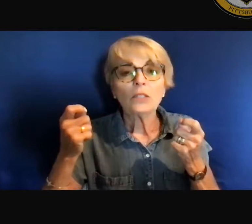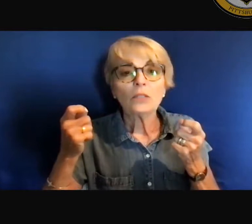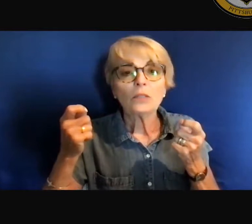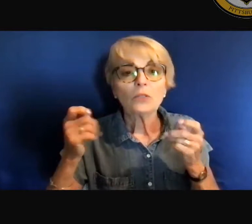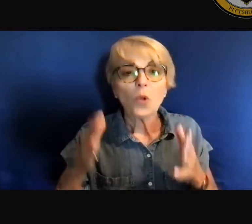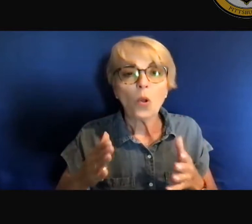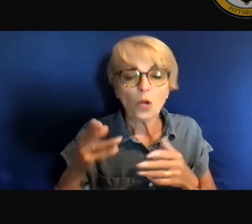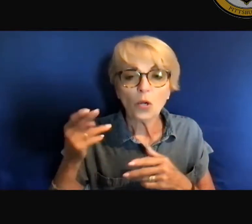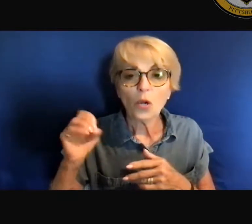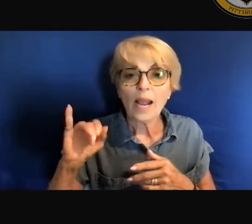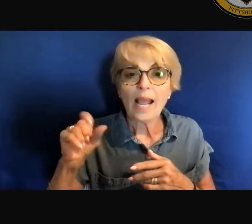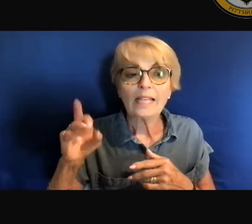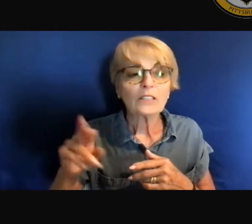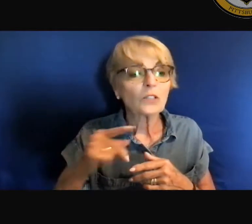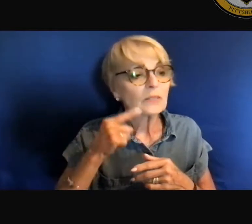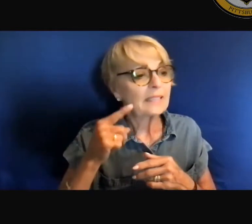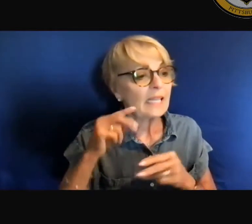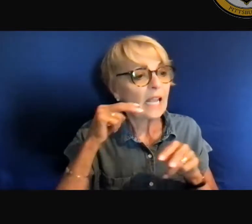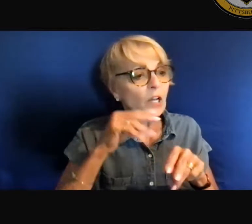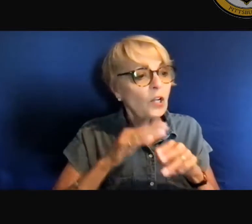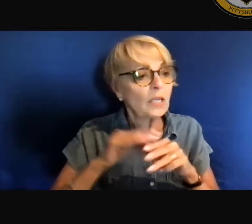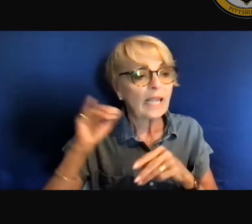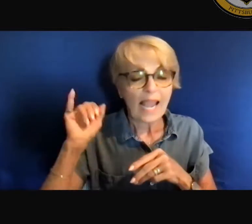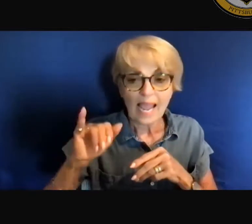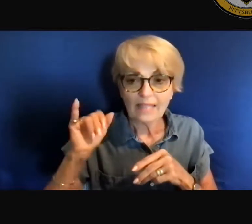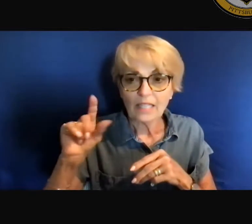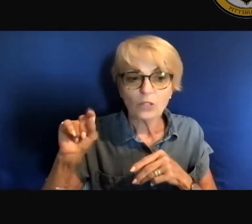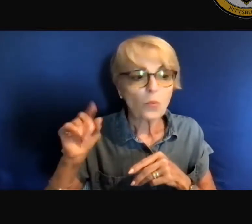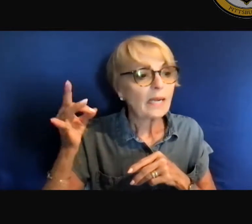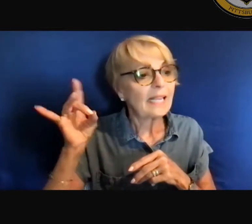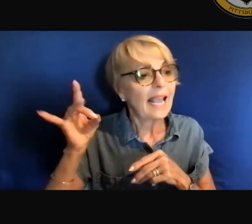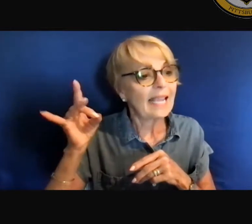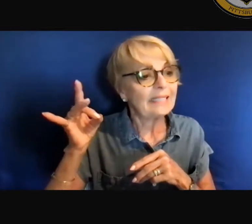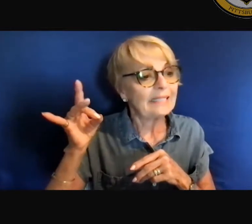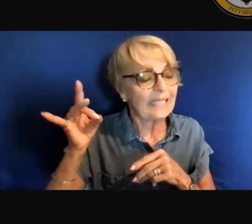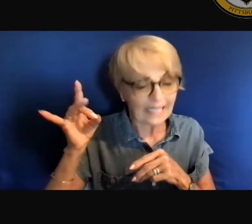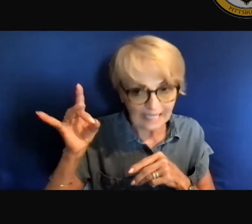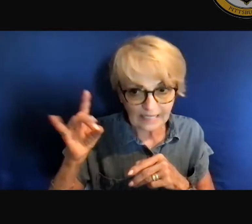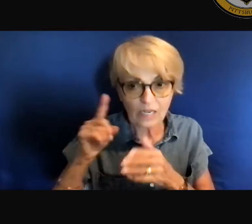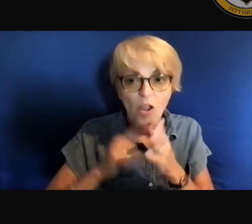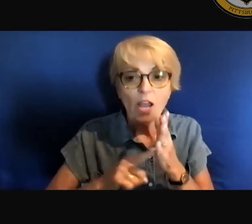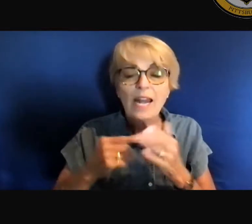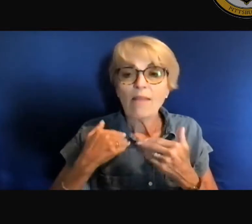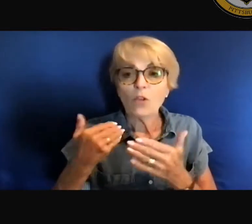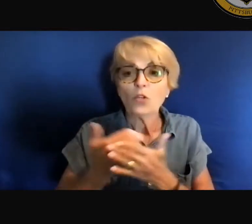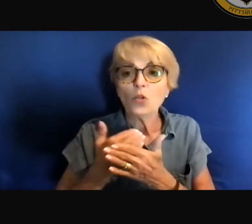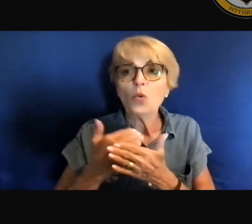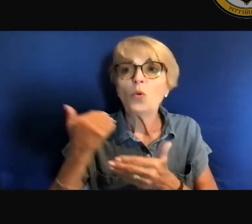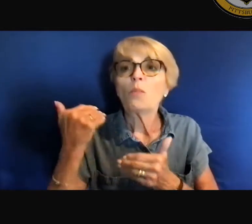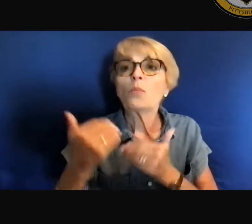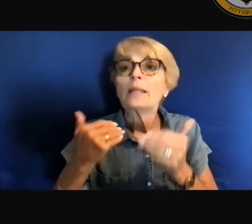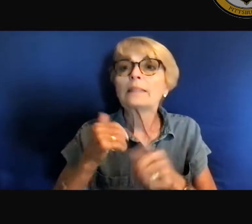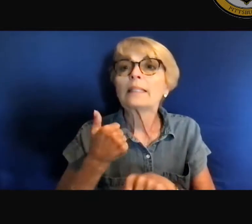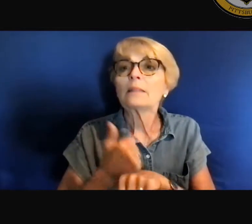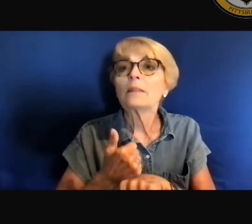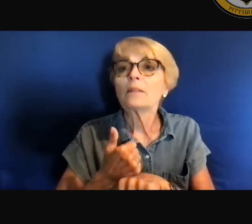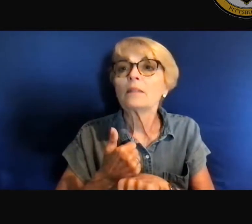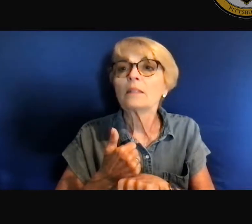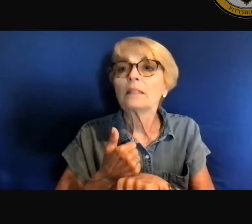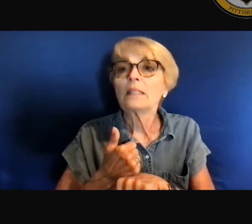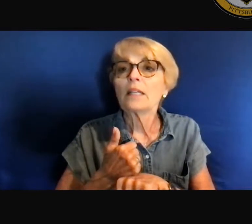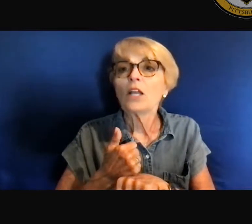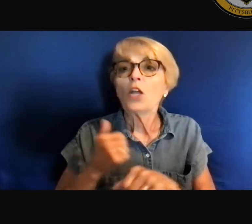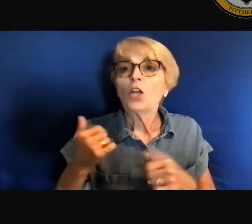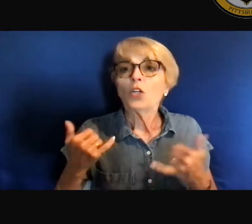at the 2019 audit, and we have some new systems and processes in place since then. So